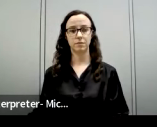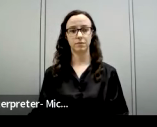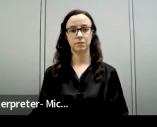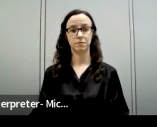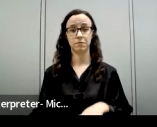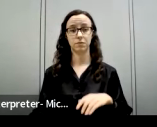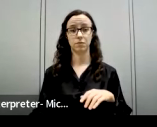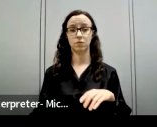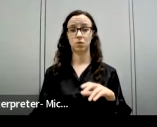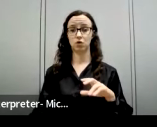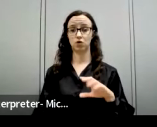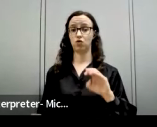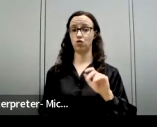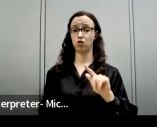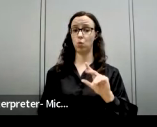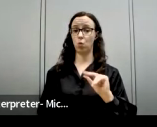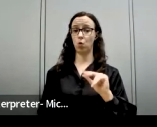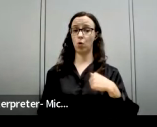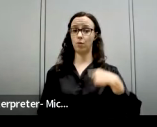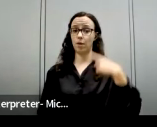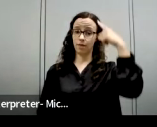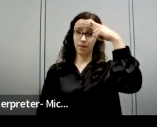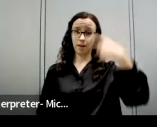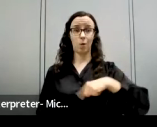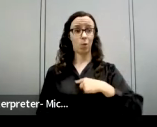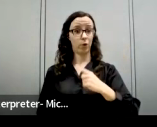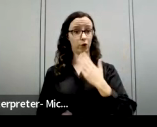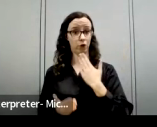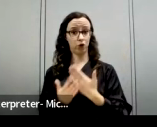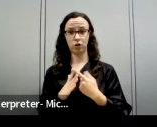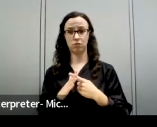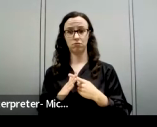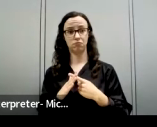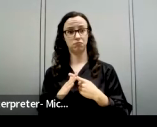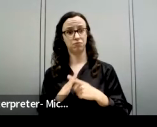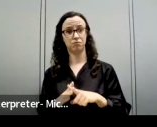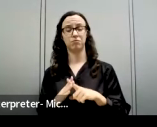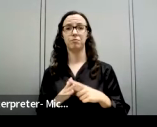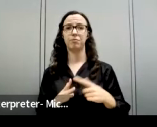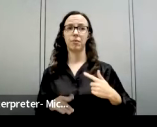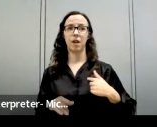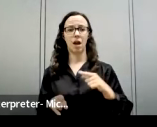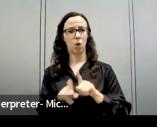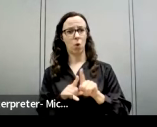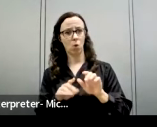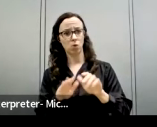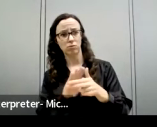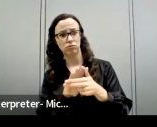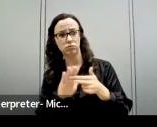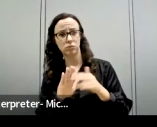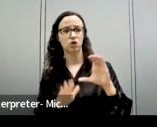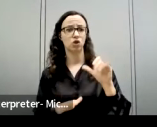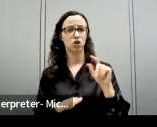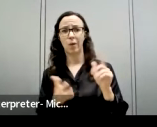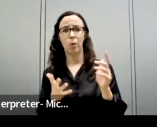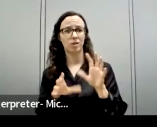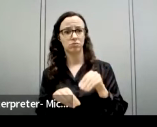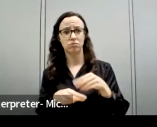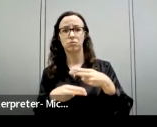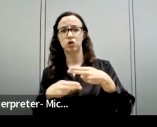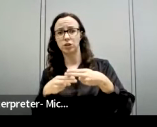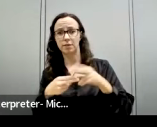No, I think we're good. We're good to go. I also put in the chat just what you all shall include, so name and college, and that would be great.